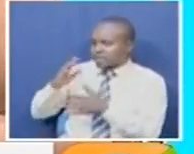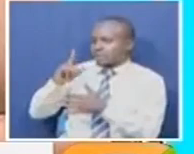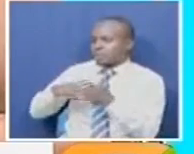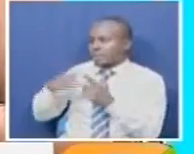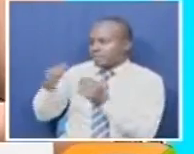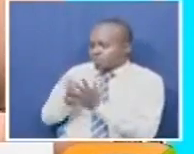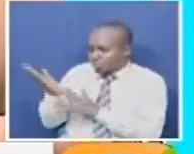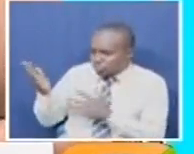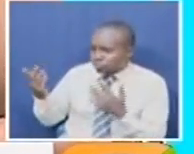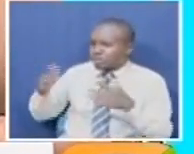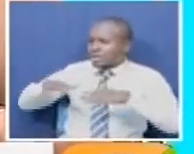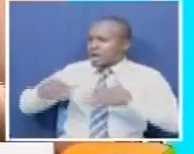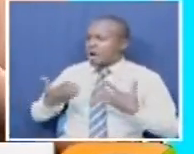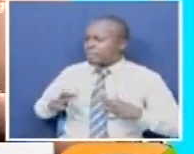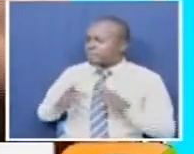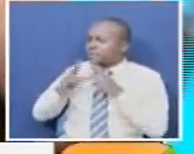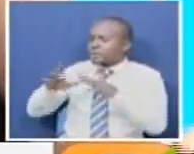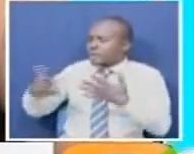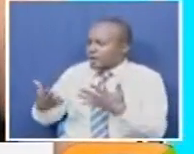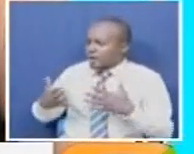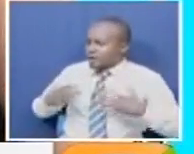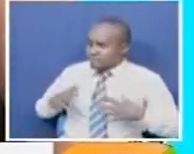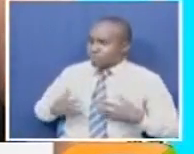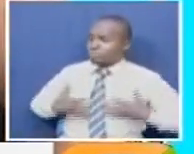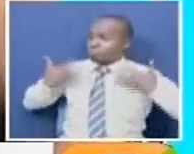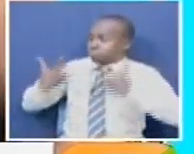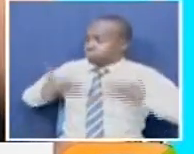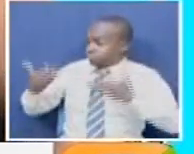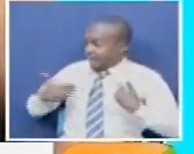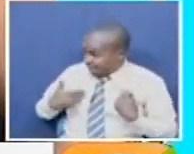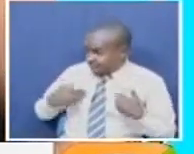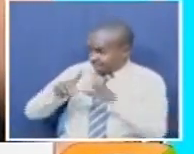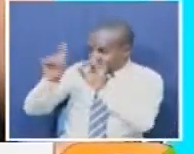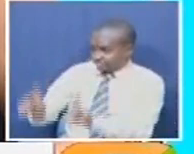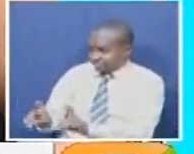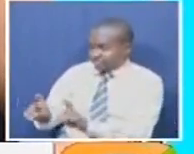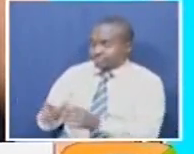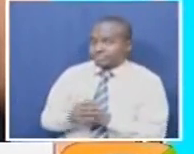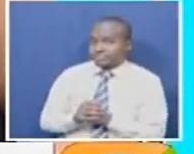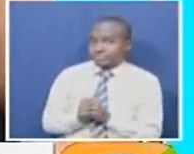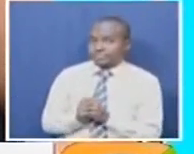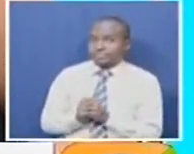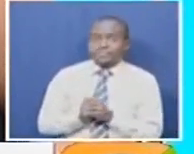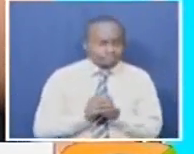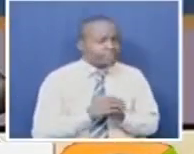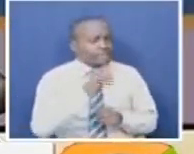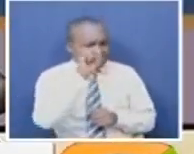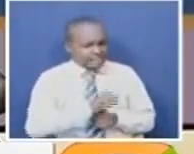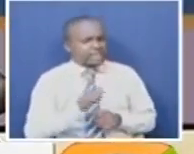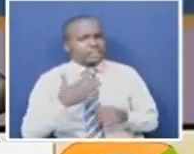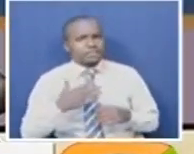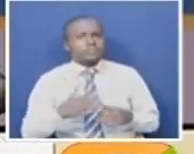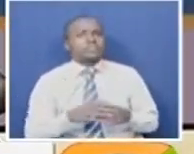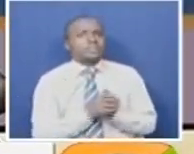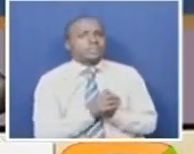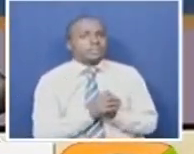through? How are people responding to this? Are people actually speaking out about what they've encountered, what they've gone through? Yes, people do. First of